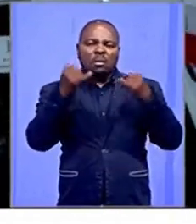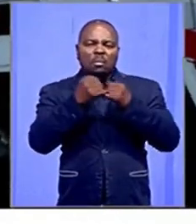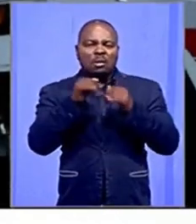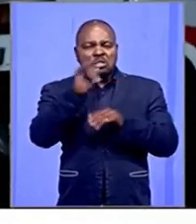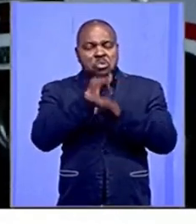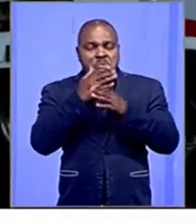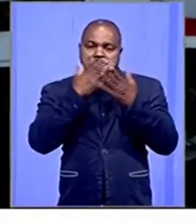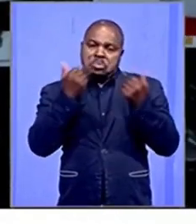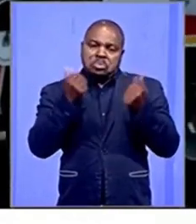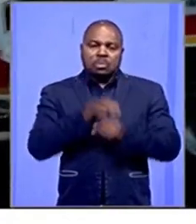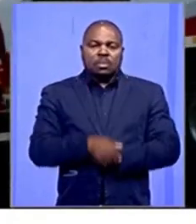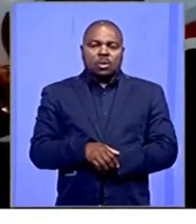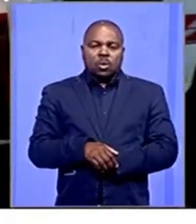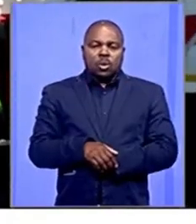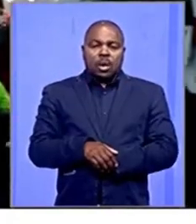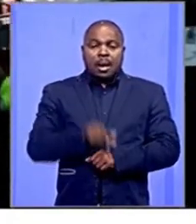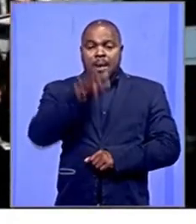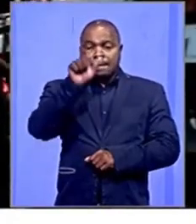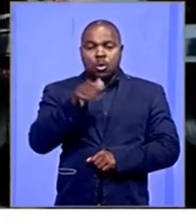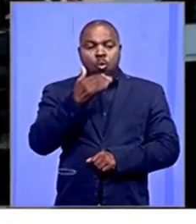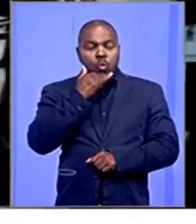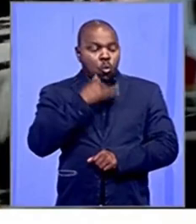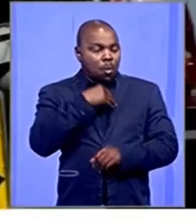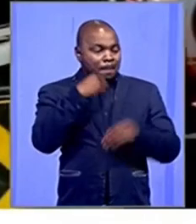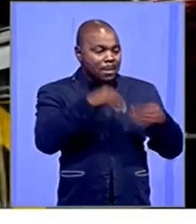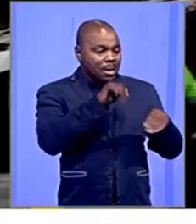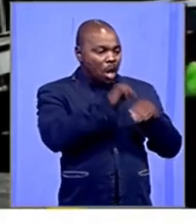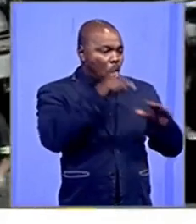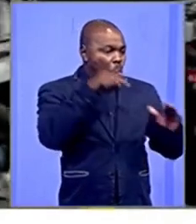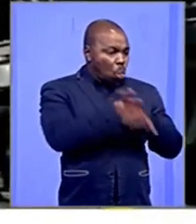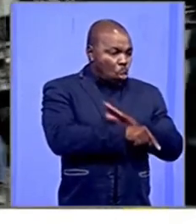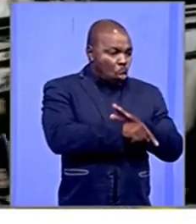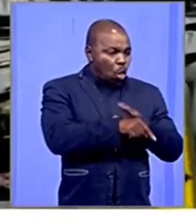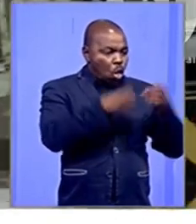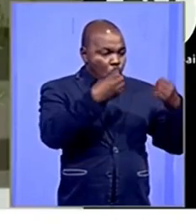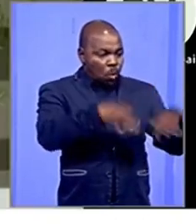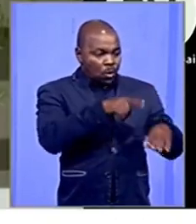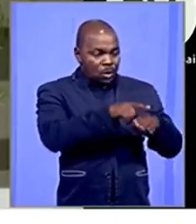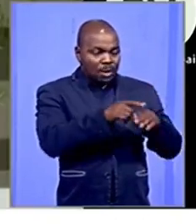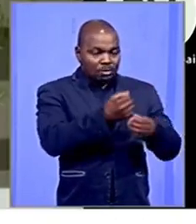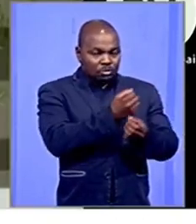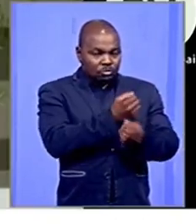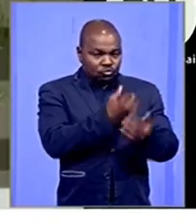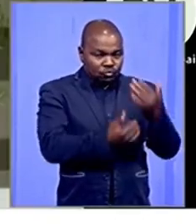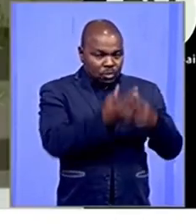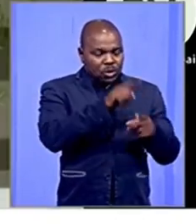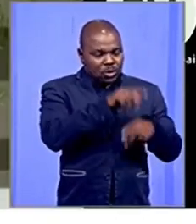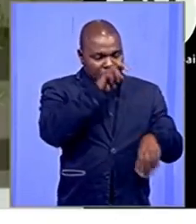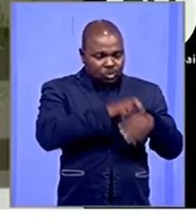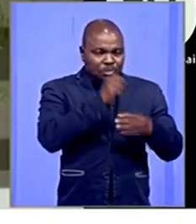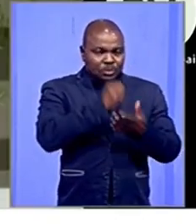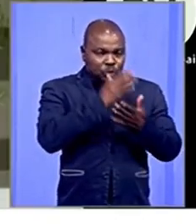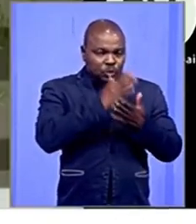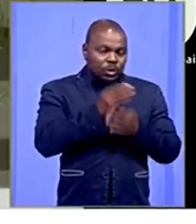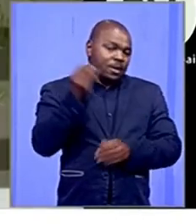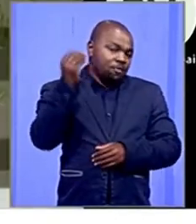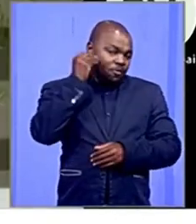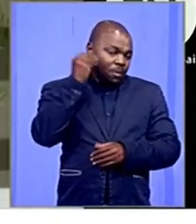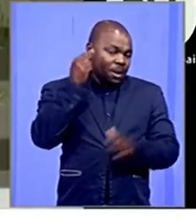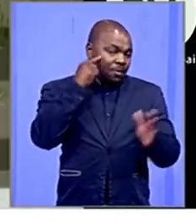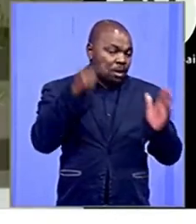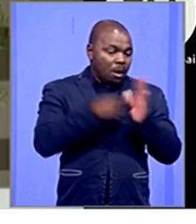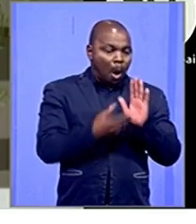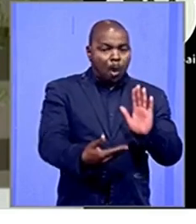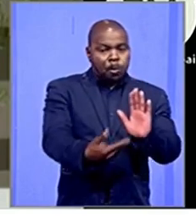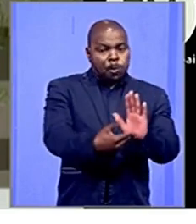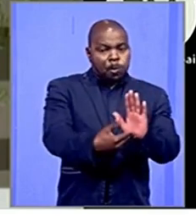insurance. Whoever has suffered the loss has to ensure that there is obviously adequate information, evidence,